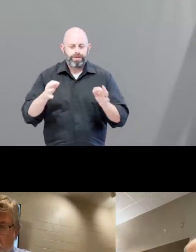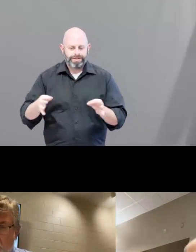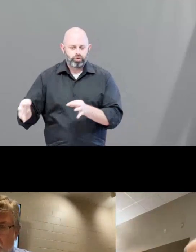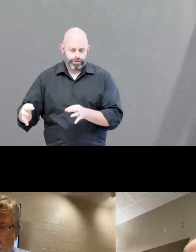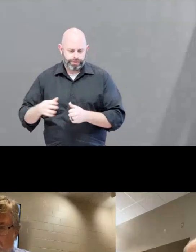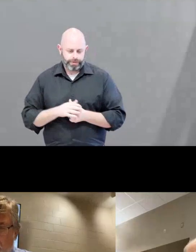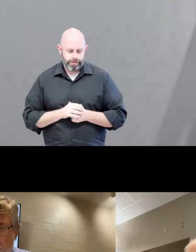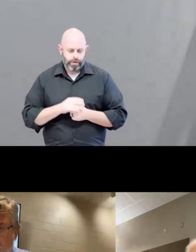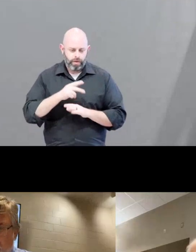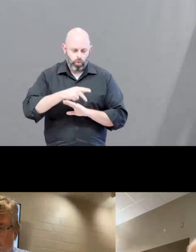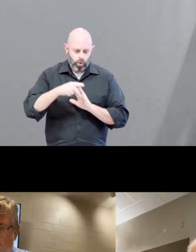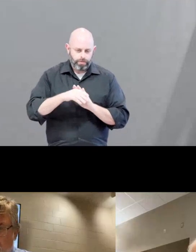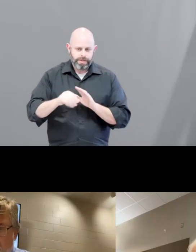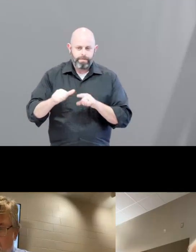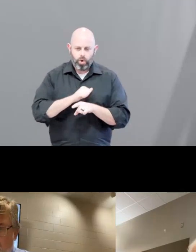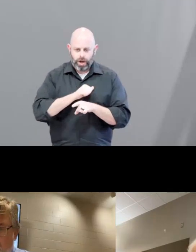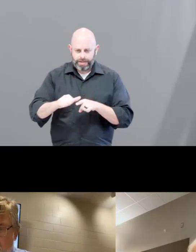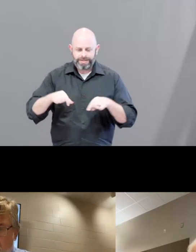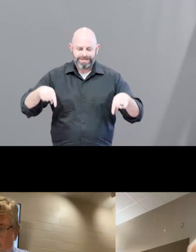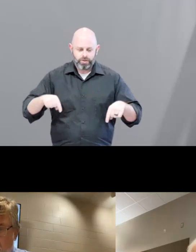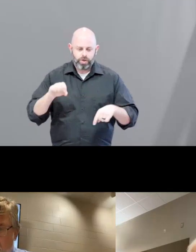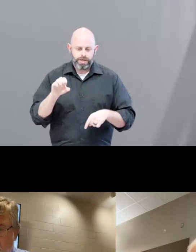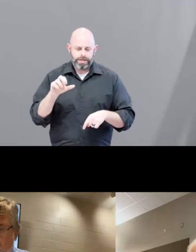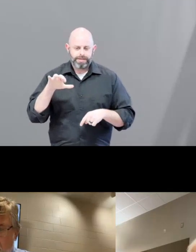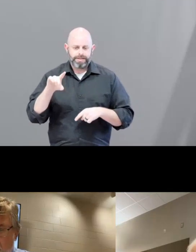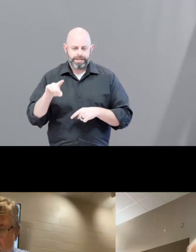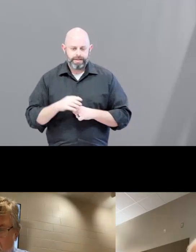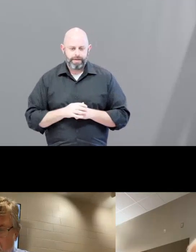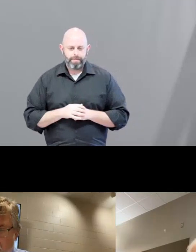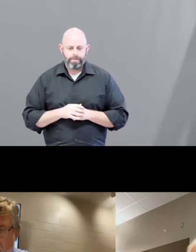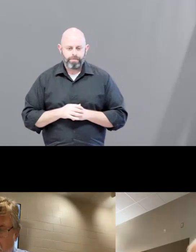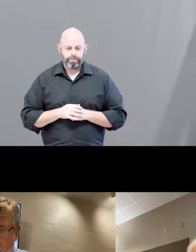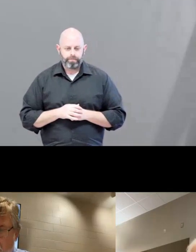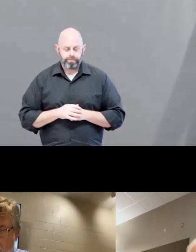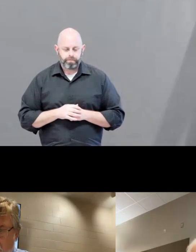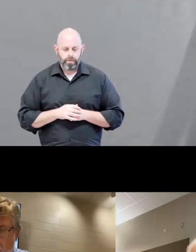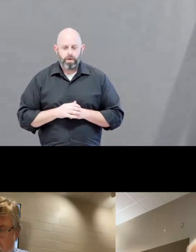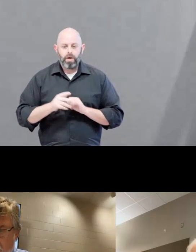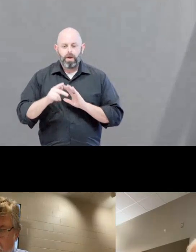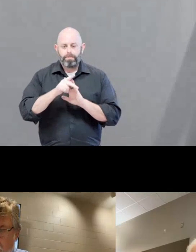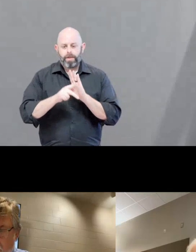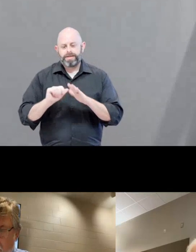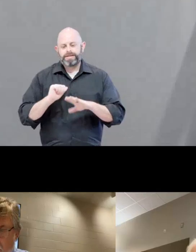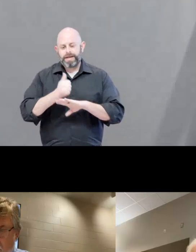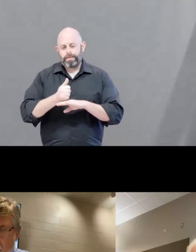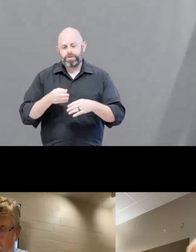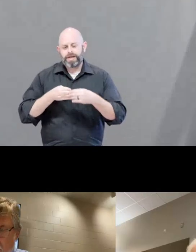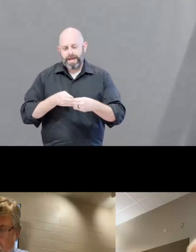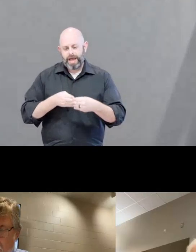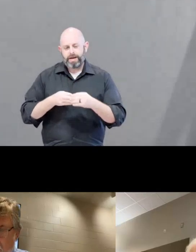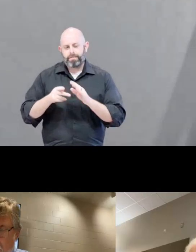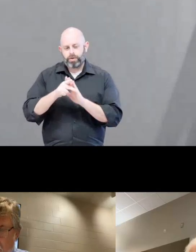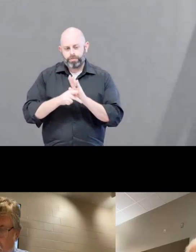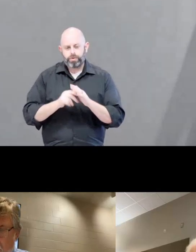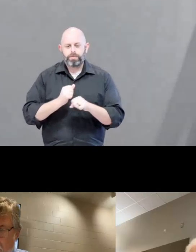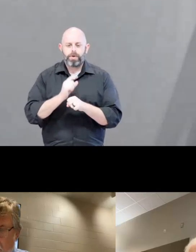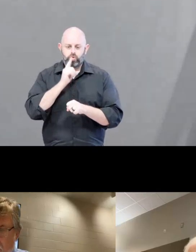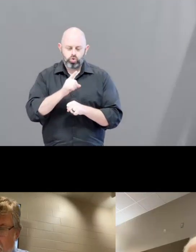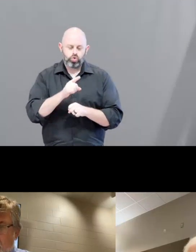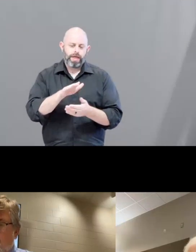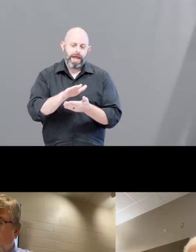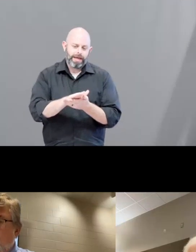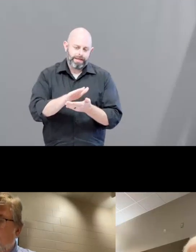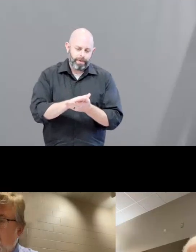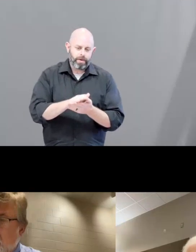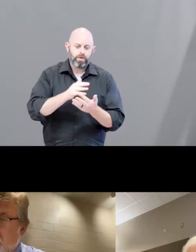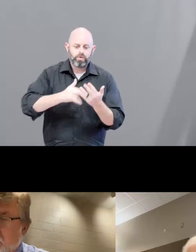decisions, programs, and practices at ENCSD. The policy establishes guiding principles to ensure that the